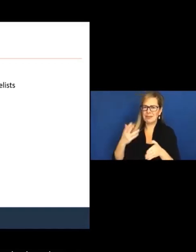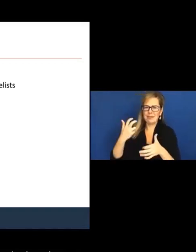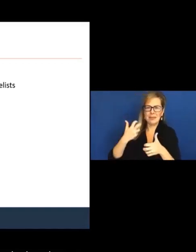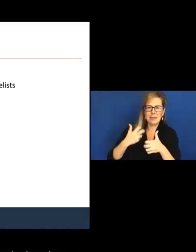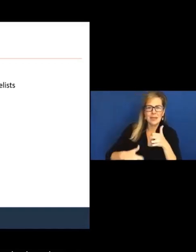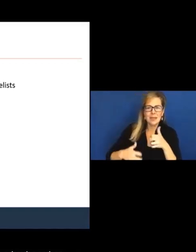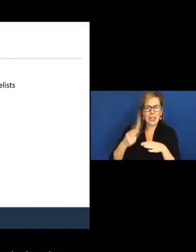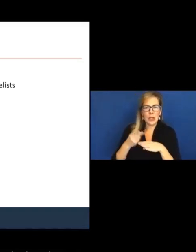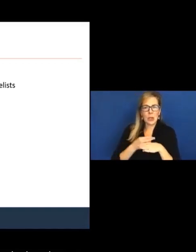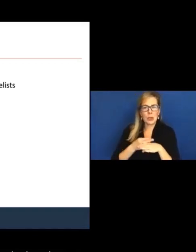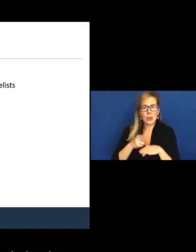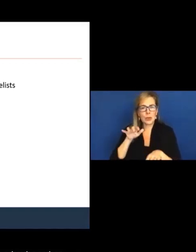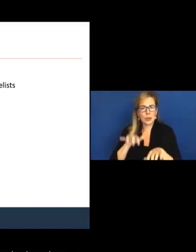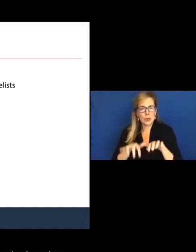keypad.